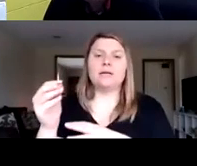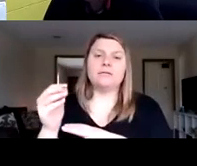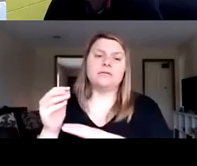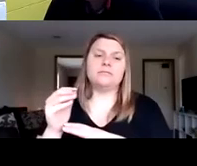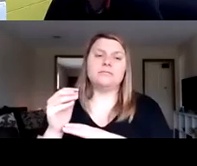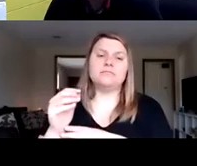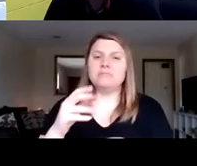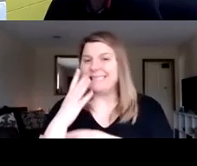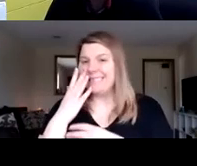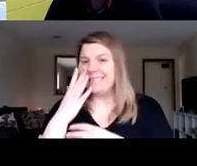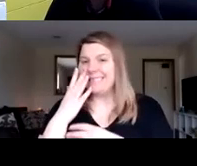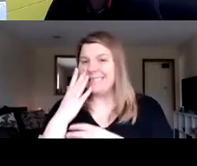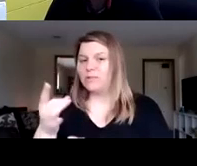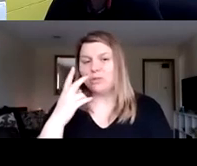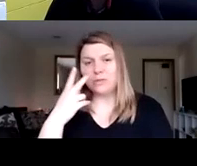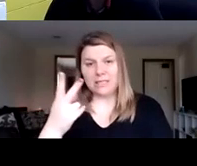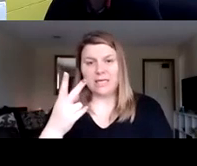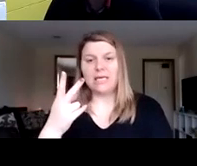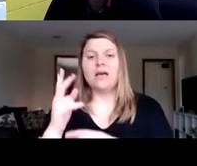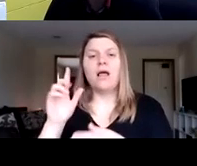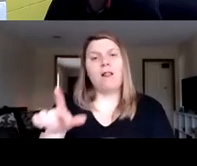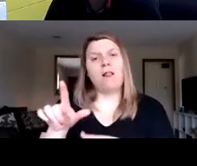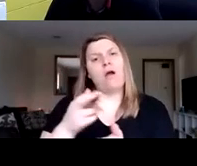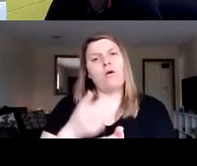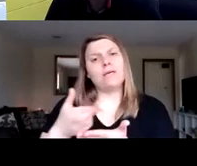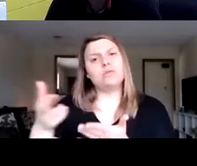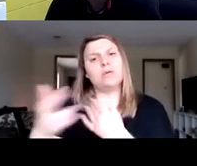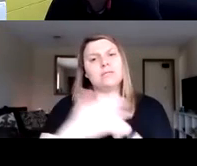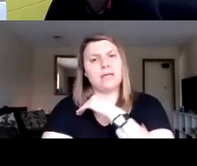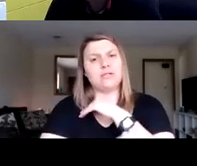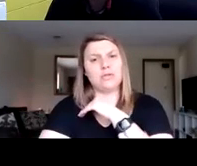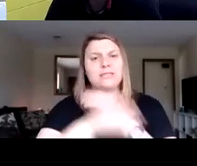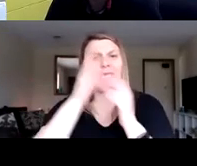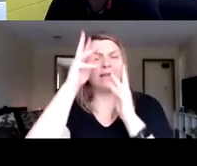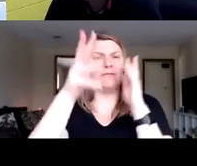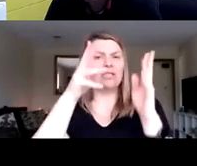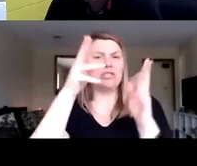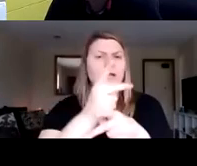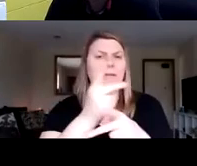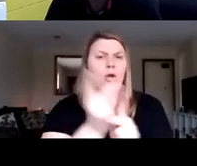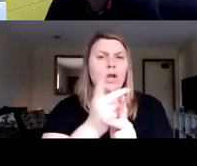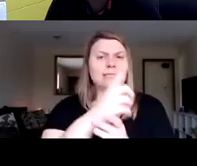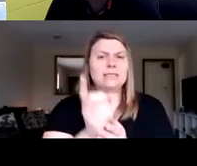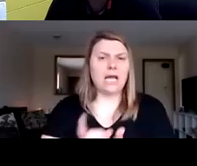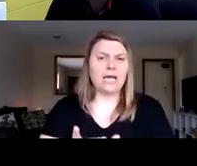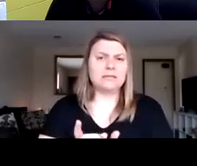it's interesting to see like in lower resource countries, innovations in just product design